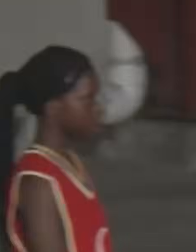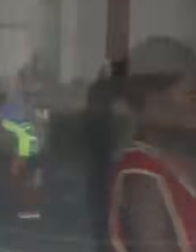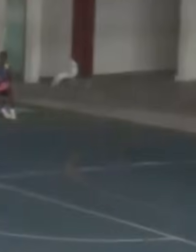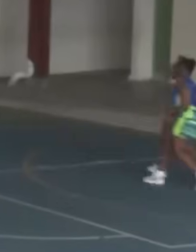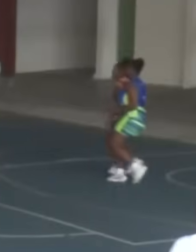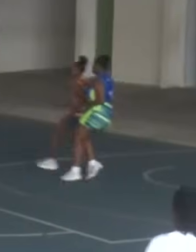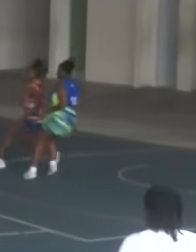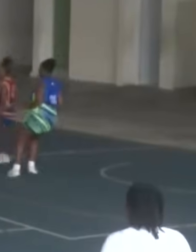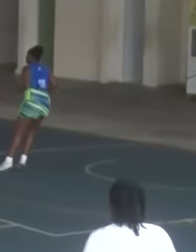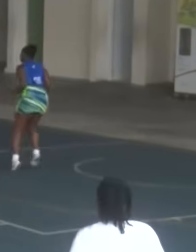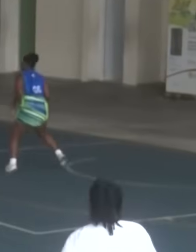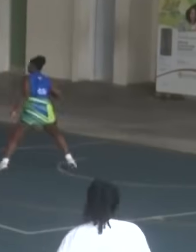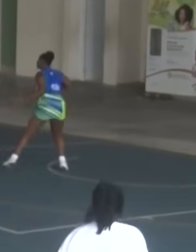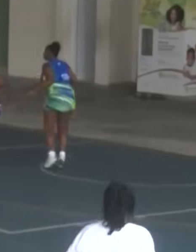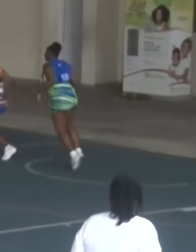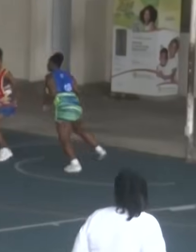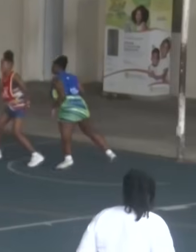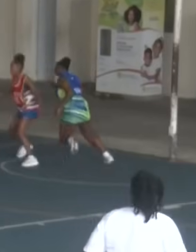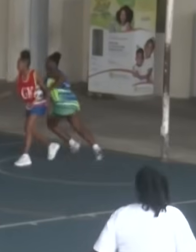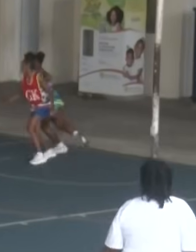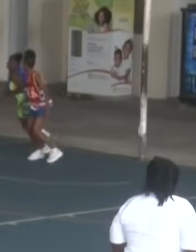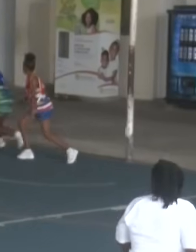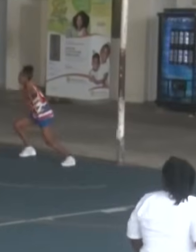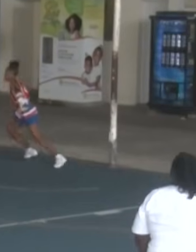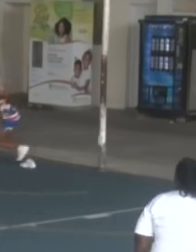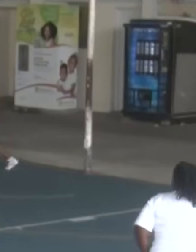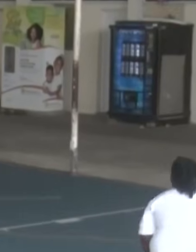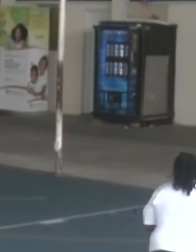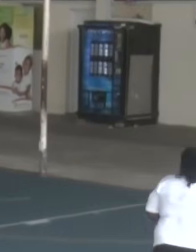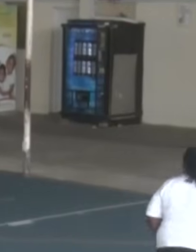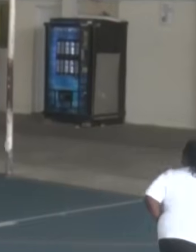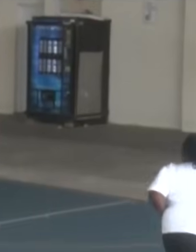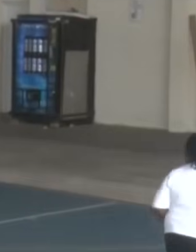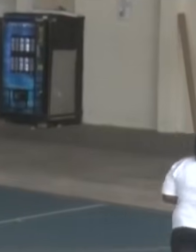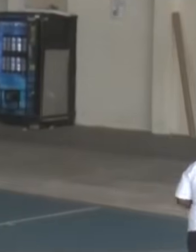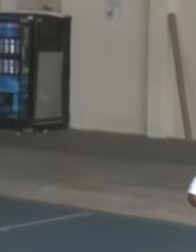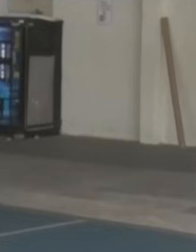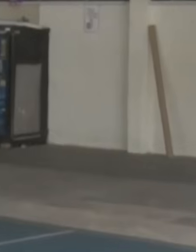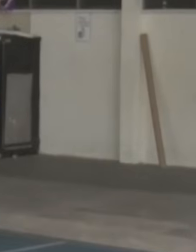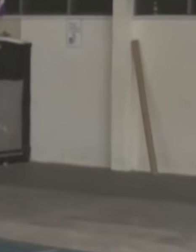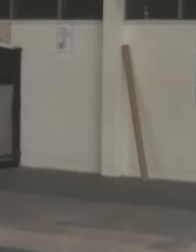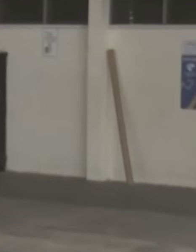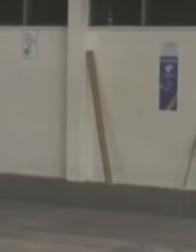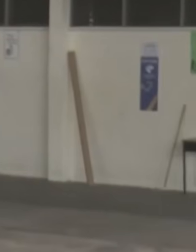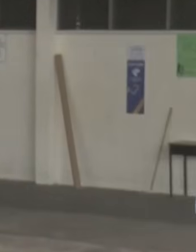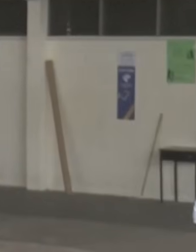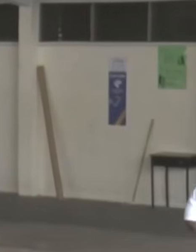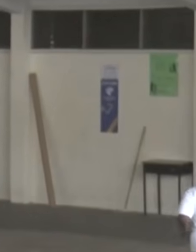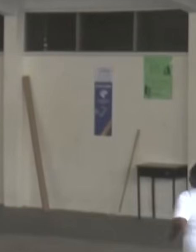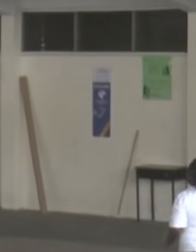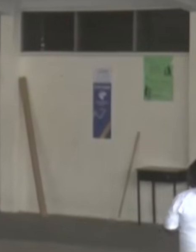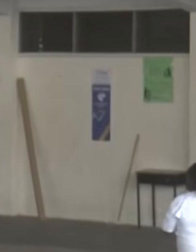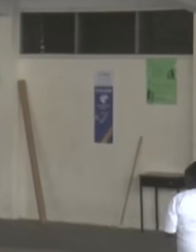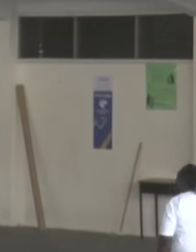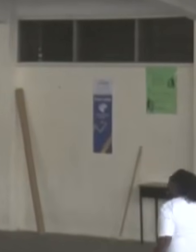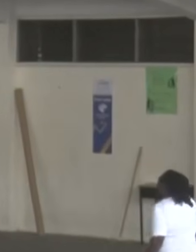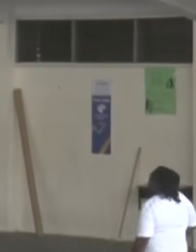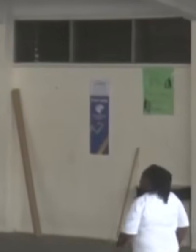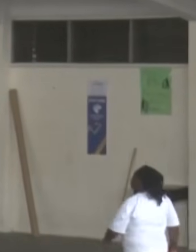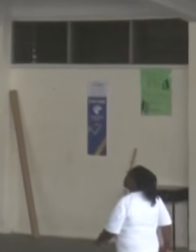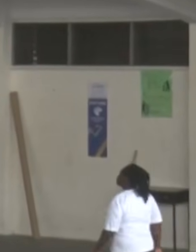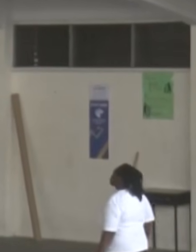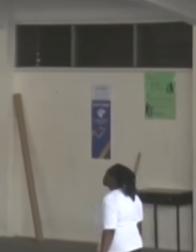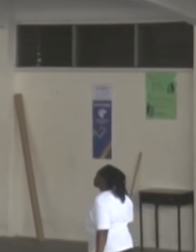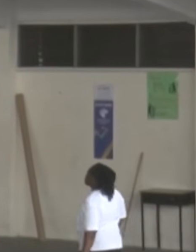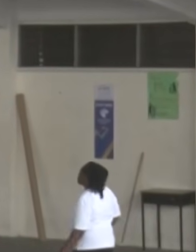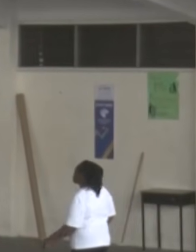SMS. St. Michael were really on top of proceedings here. Darrell Jordan's defense left exposed, and Motley is there